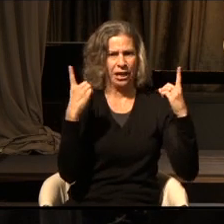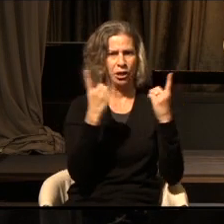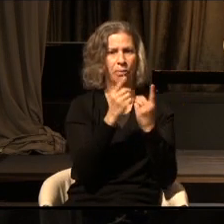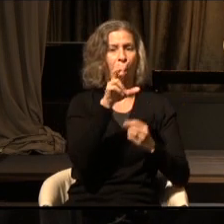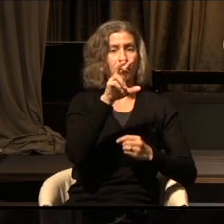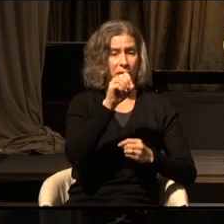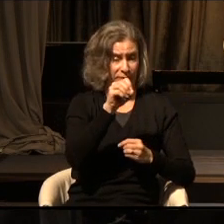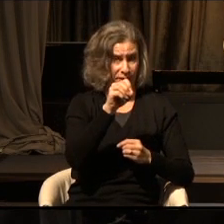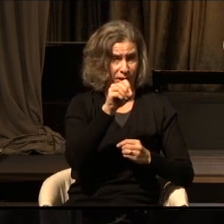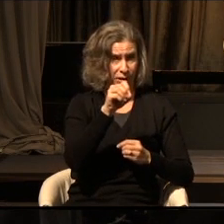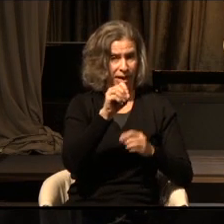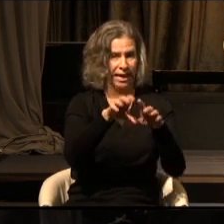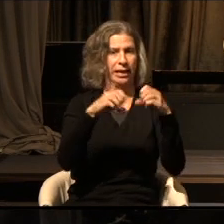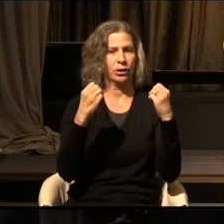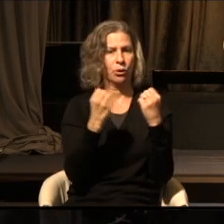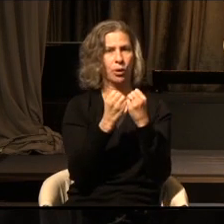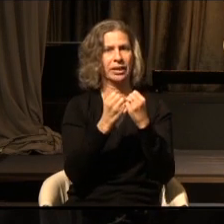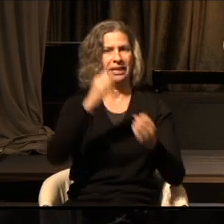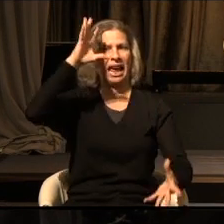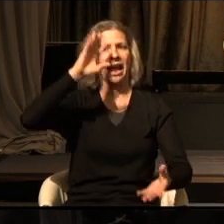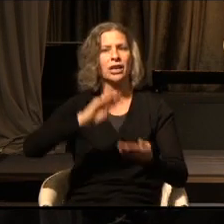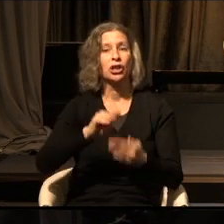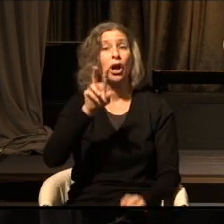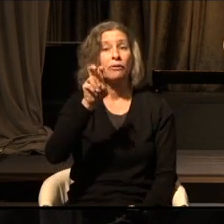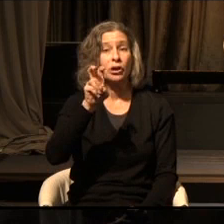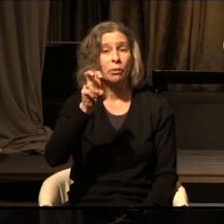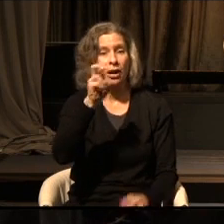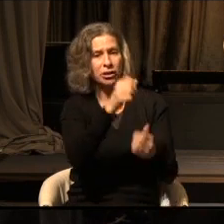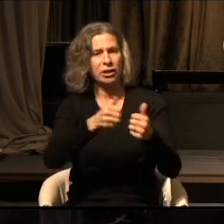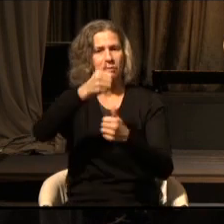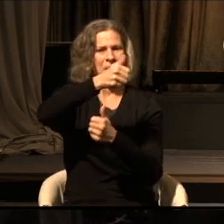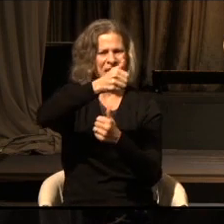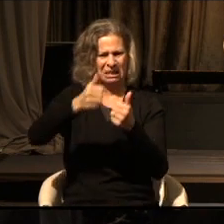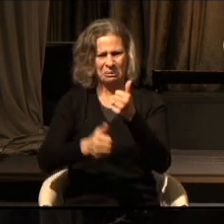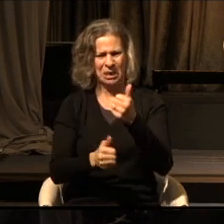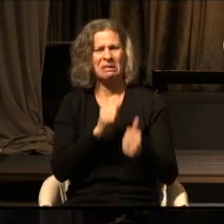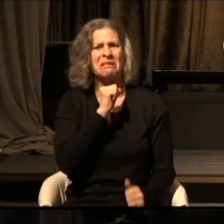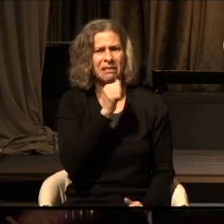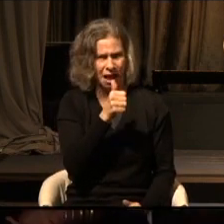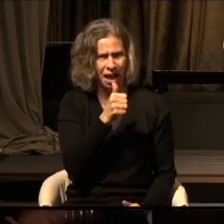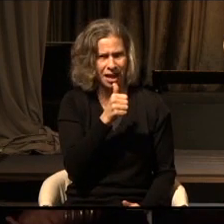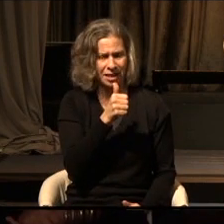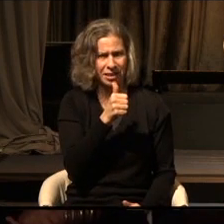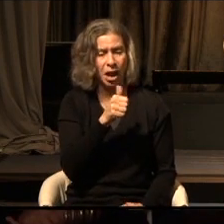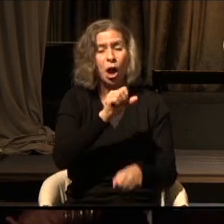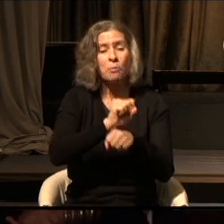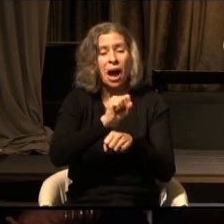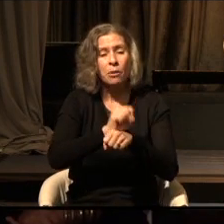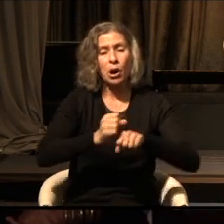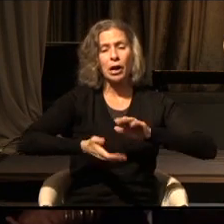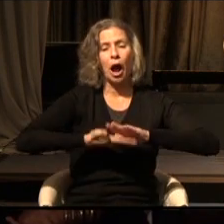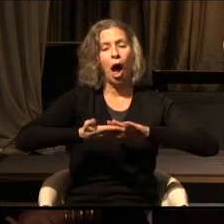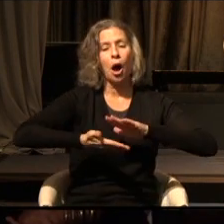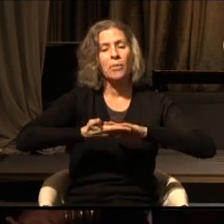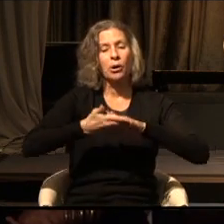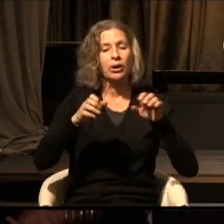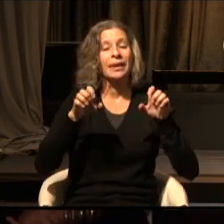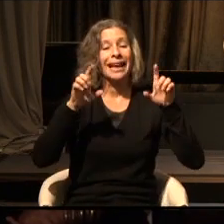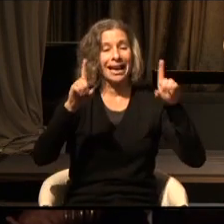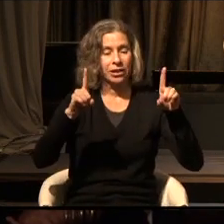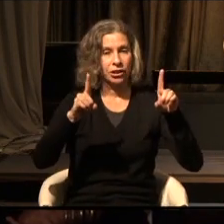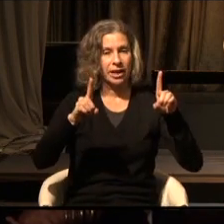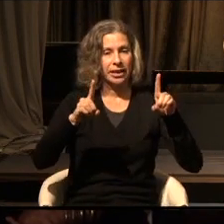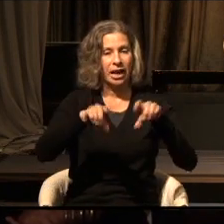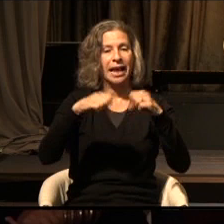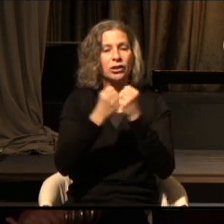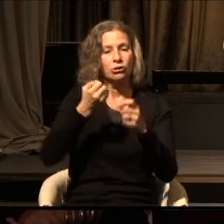in an organization of nearly 200. I'm not the executive director, I'm not the artistic director. My work is in operations for the education and social impact